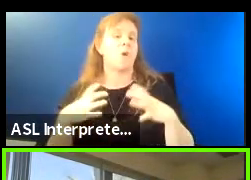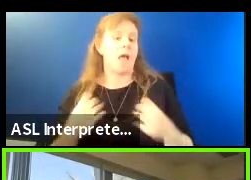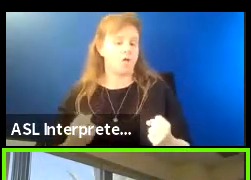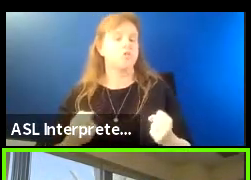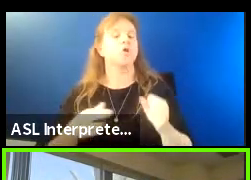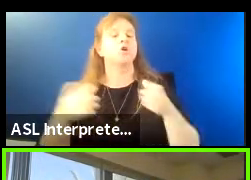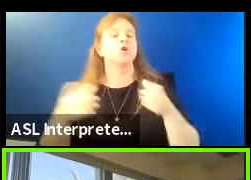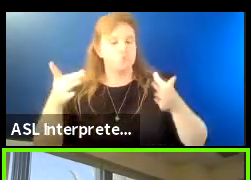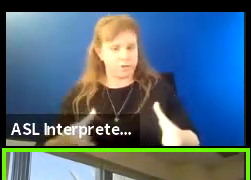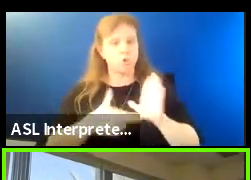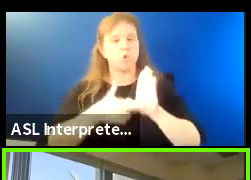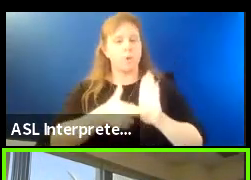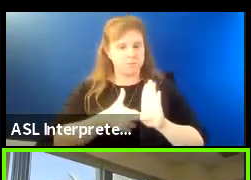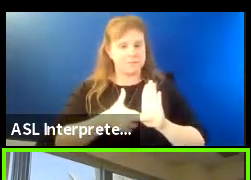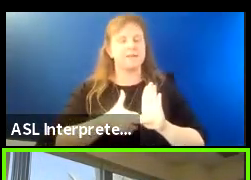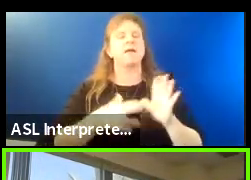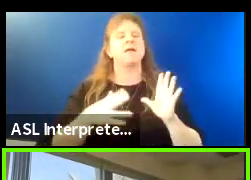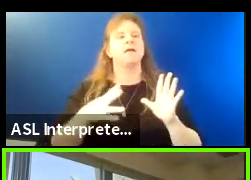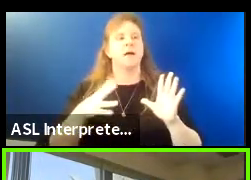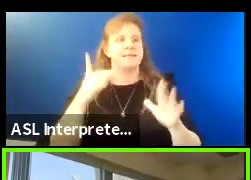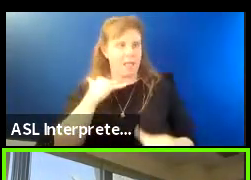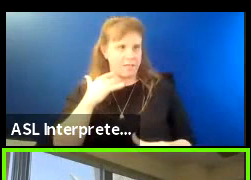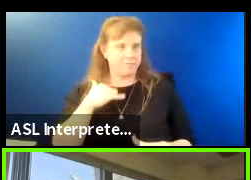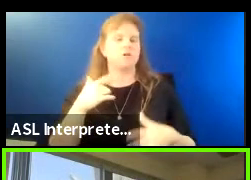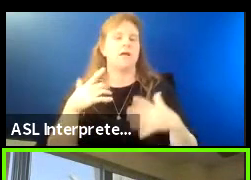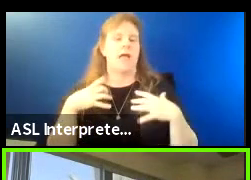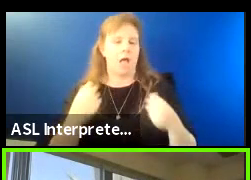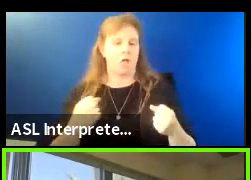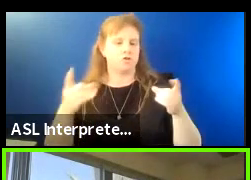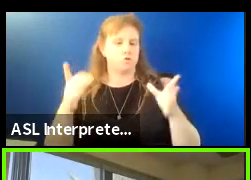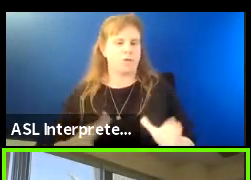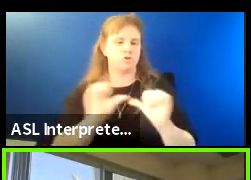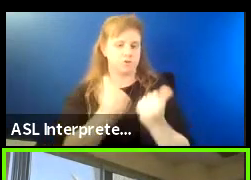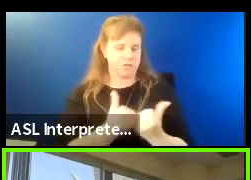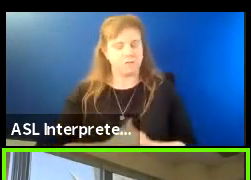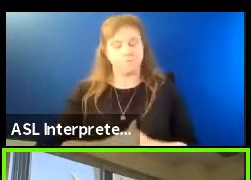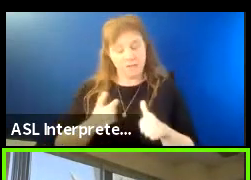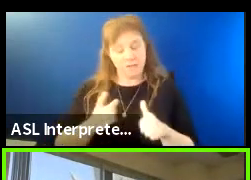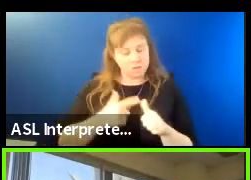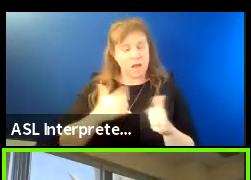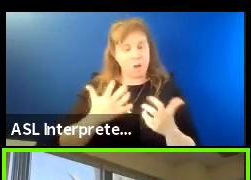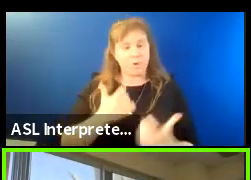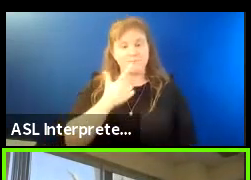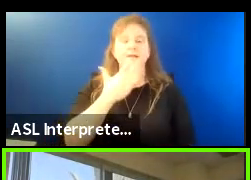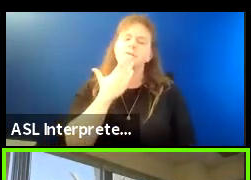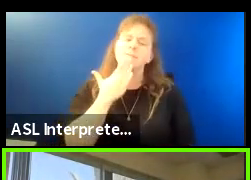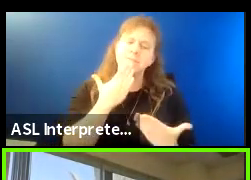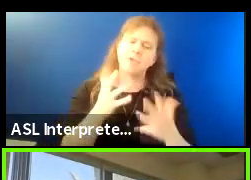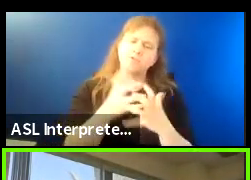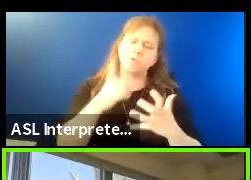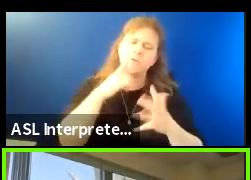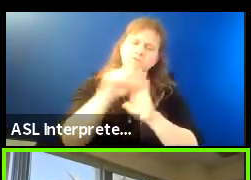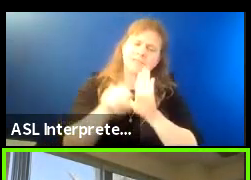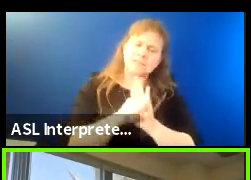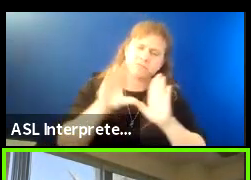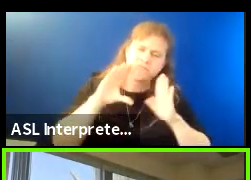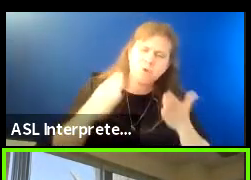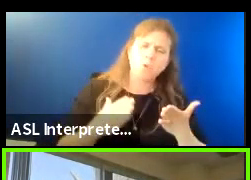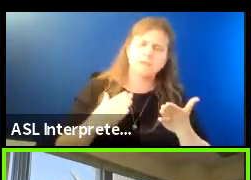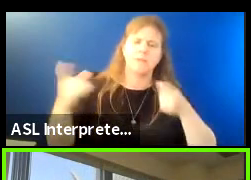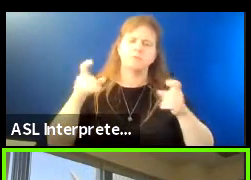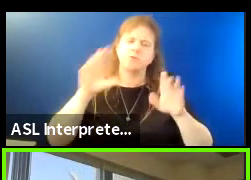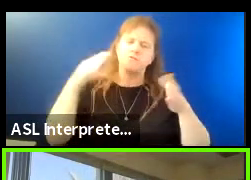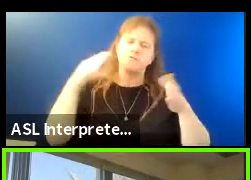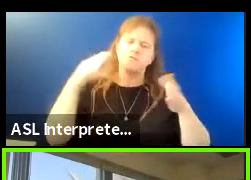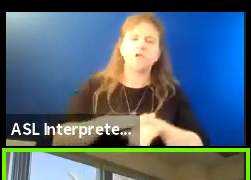representing the County Behavioral Health Directors Association. So I want to say off the bat, thank you so much for the state's focus, the administration's focus on